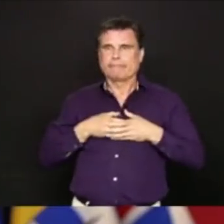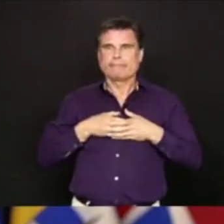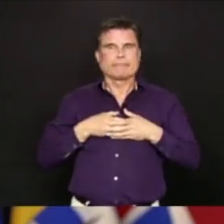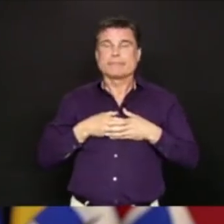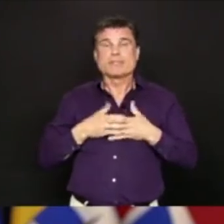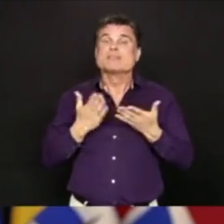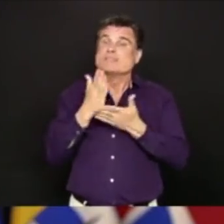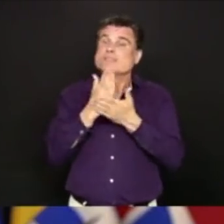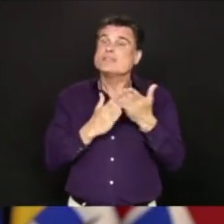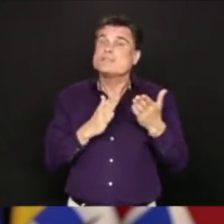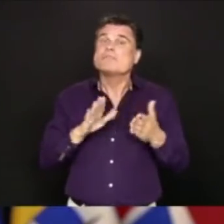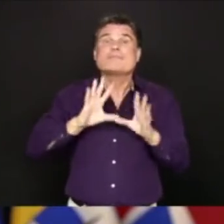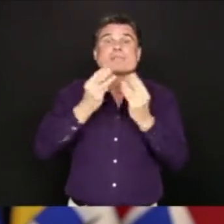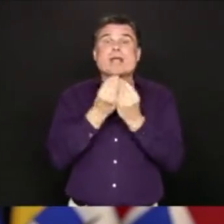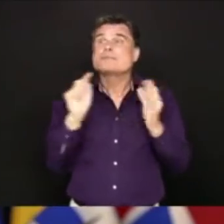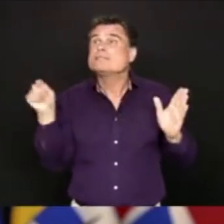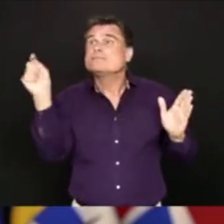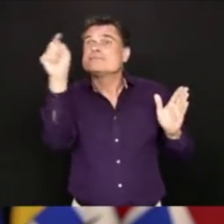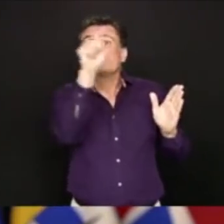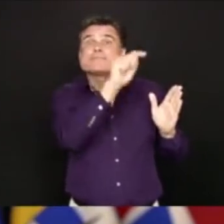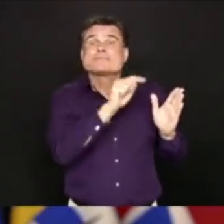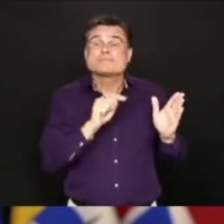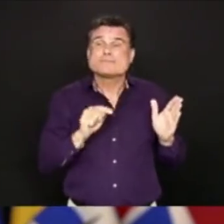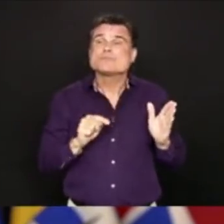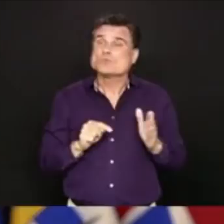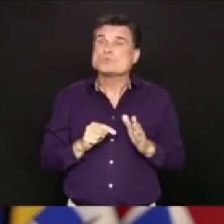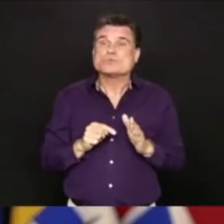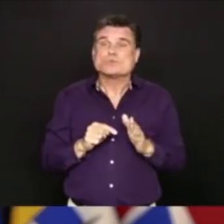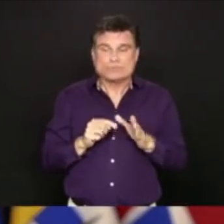can sometimes increase during crises like this one.